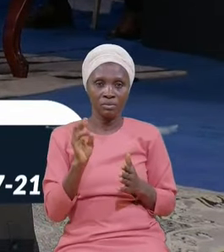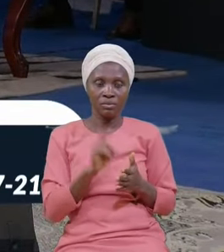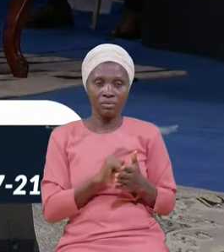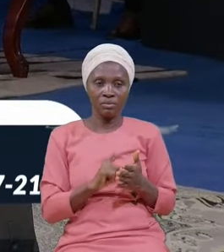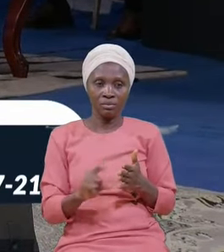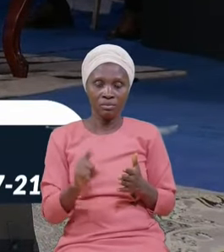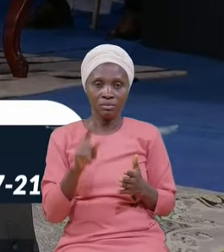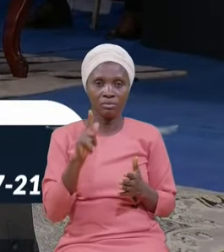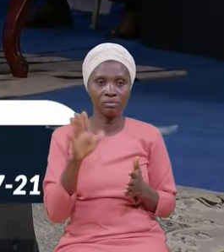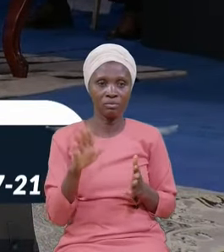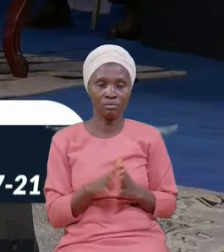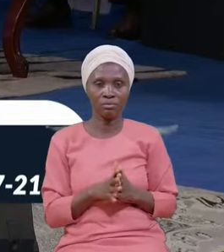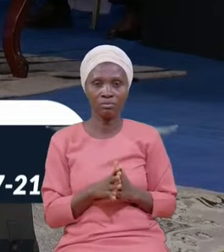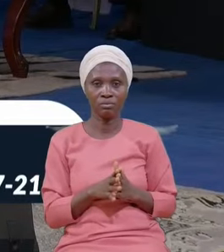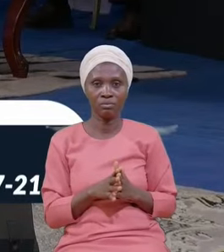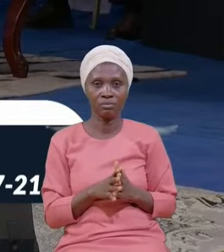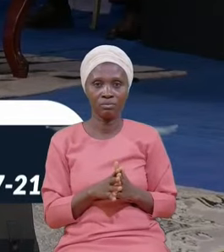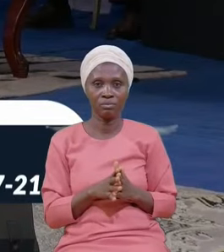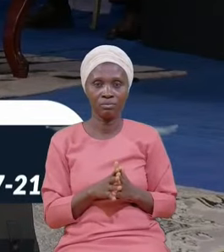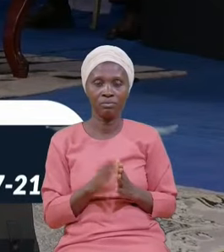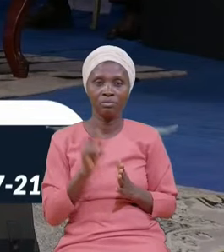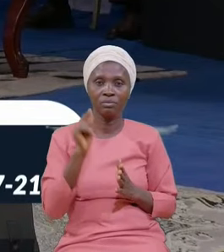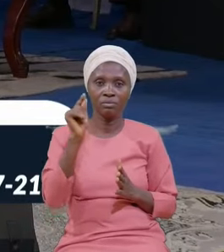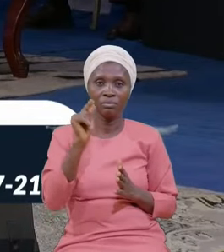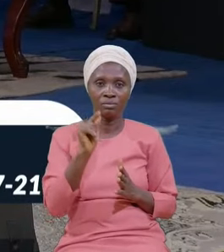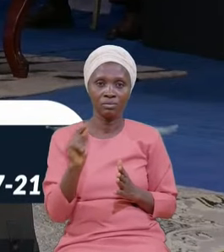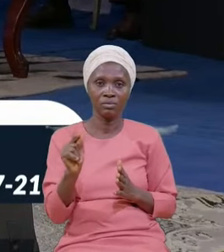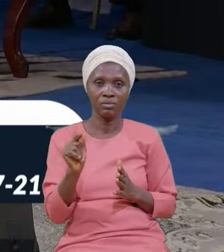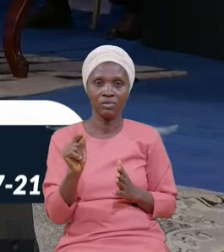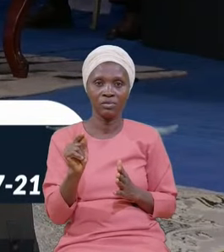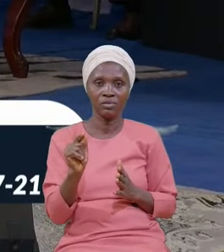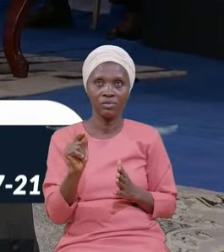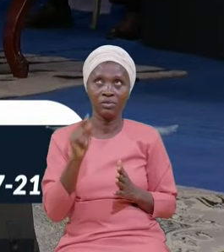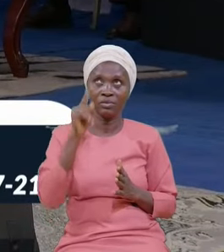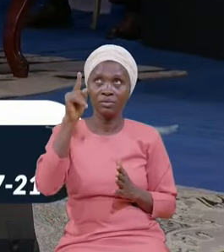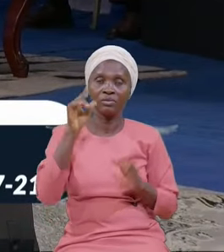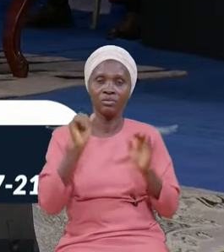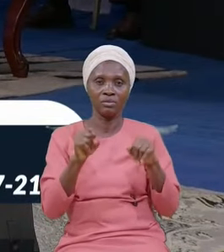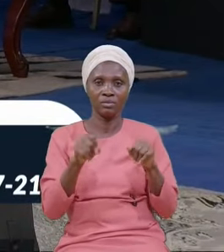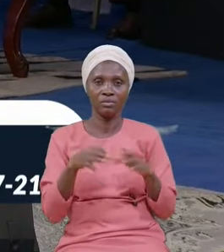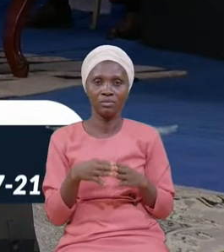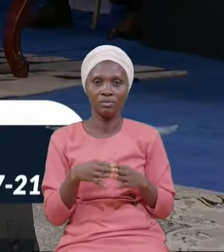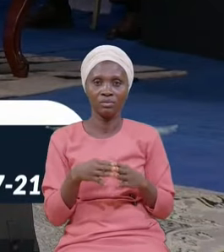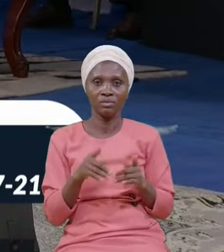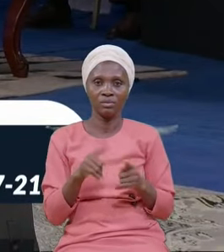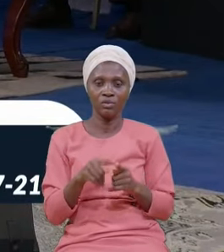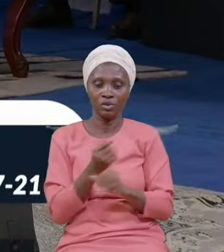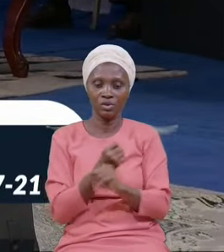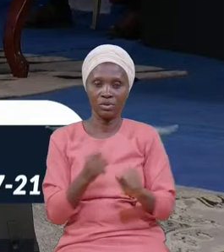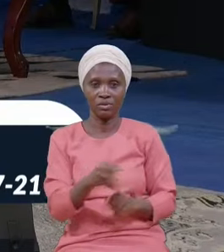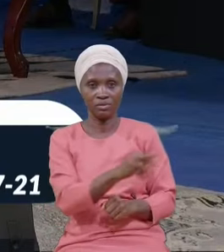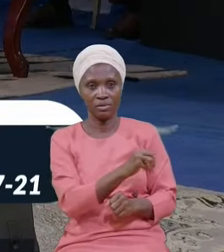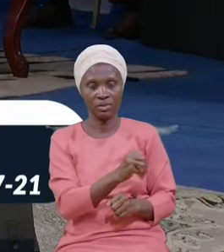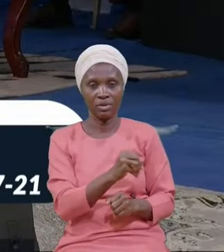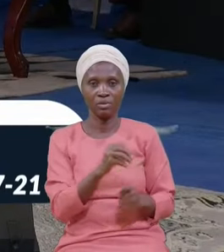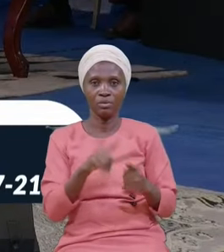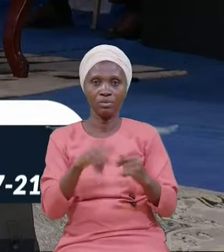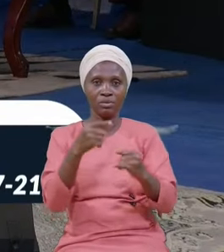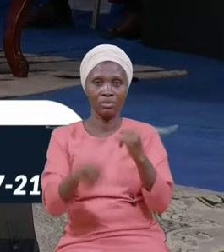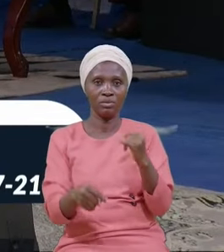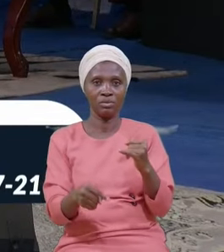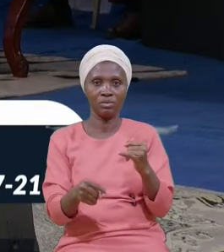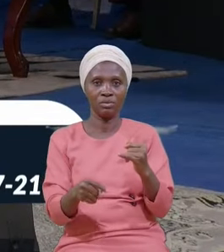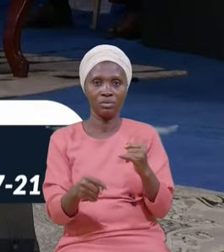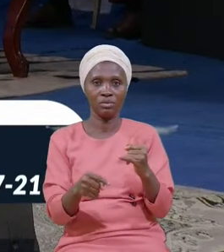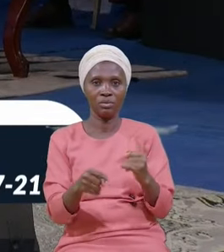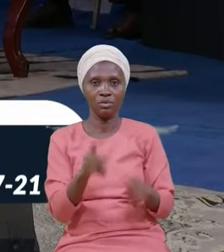he able Al to save them to the uttermost that come unto God by